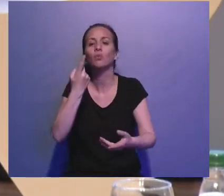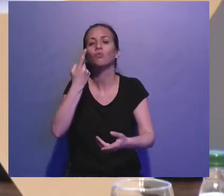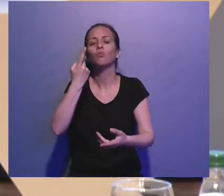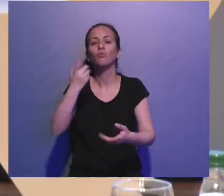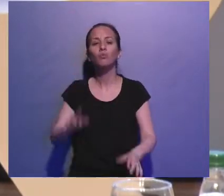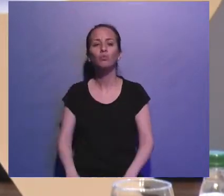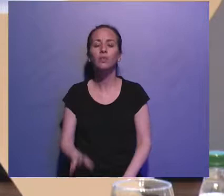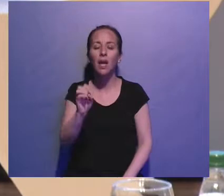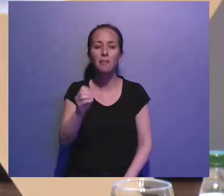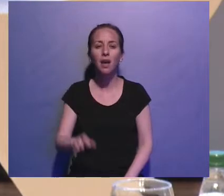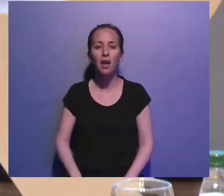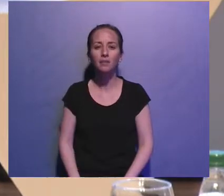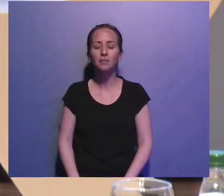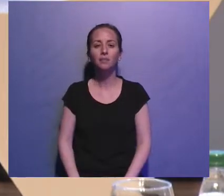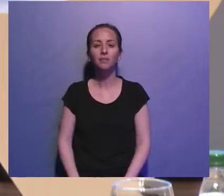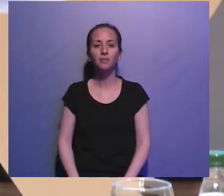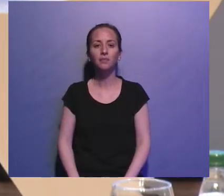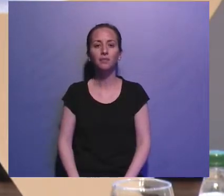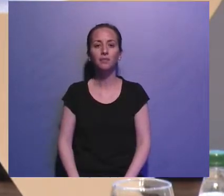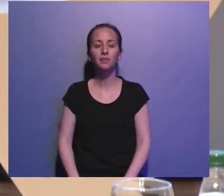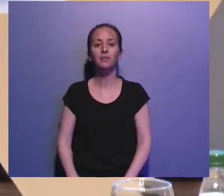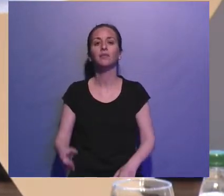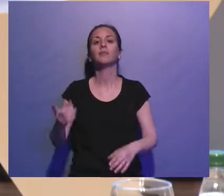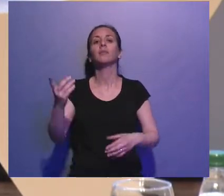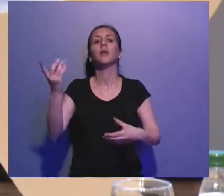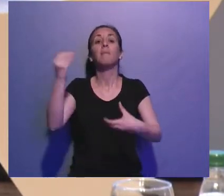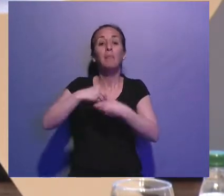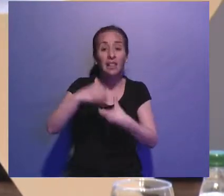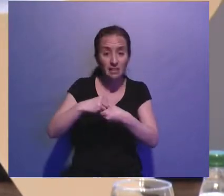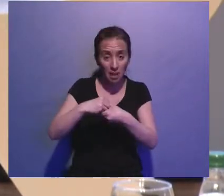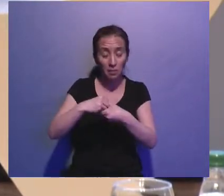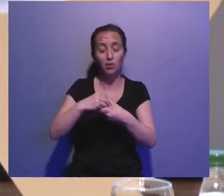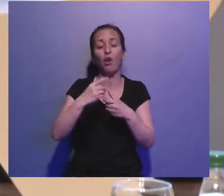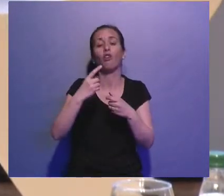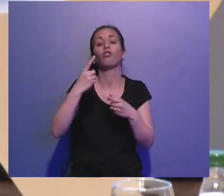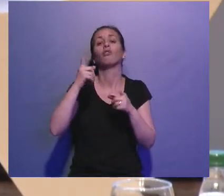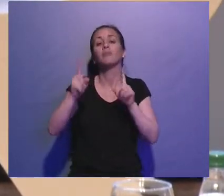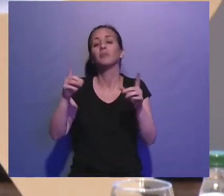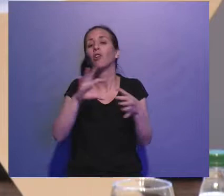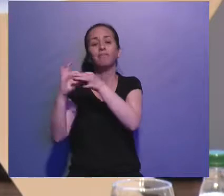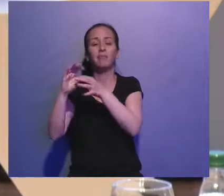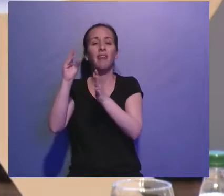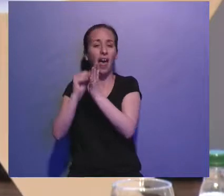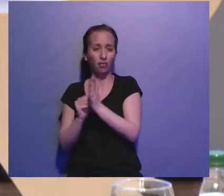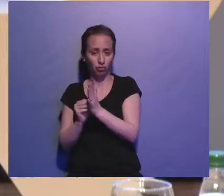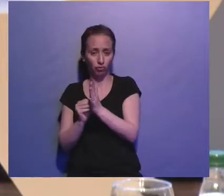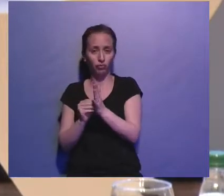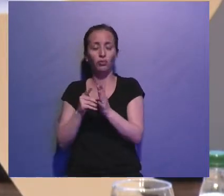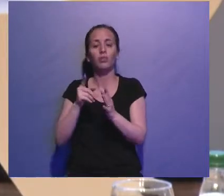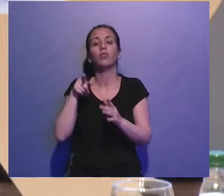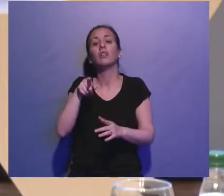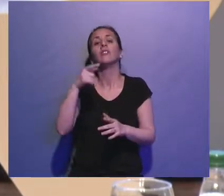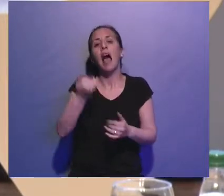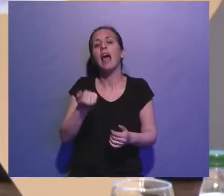put together a guide that is essentially a framework for cities to use that has a set of tactics that they can use to go out into the